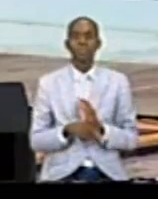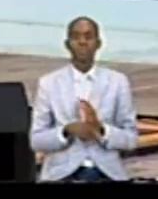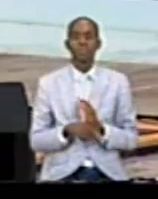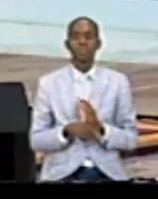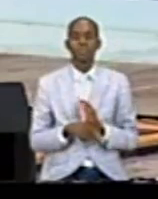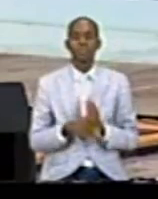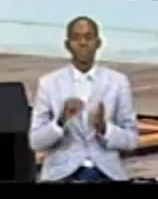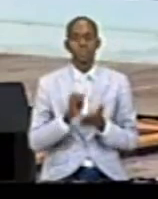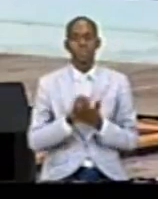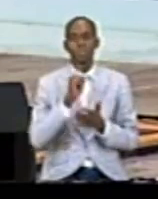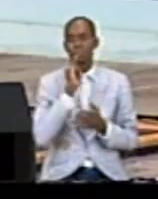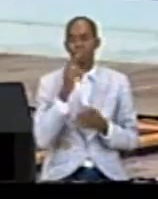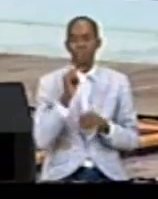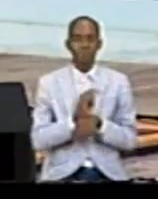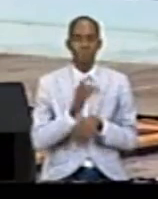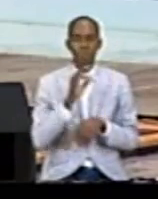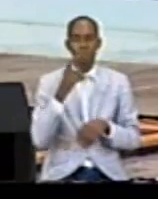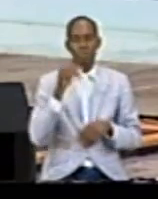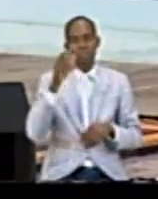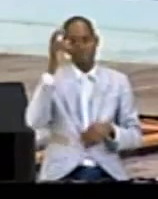that's the work of the devil.